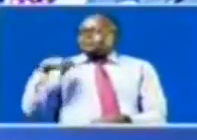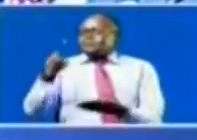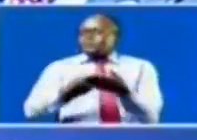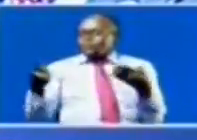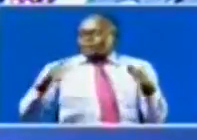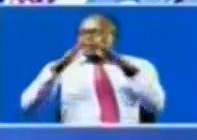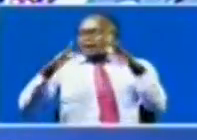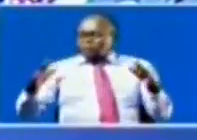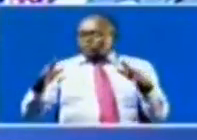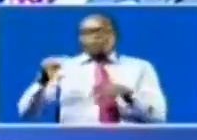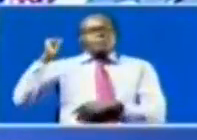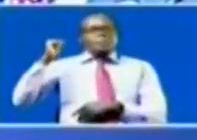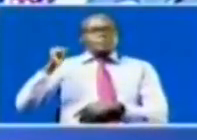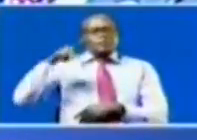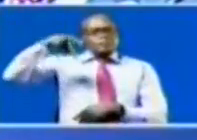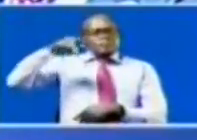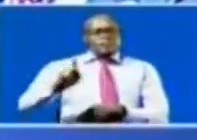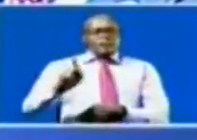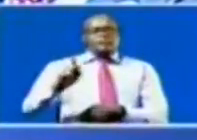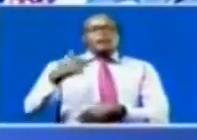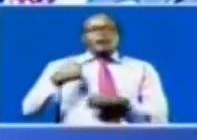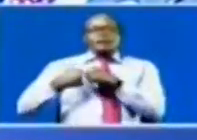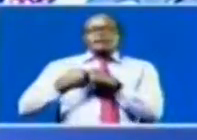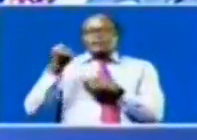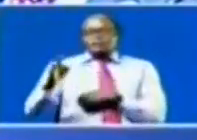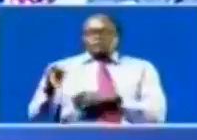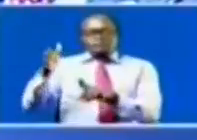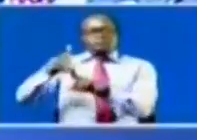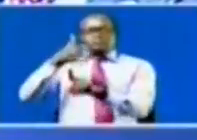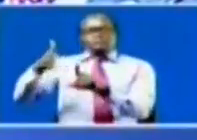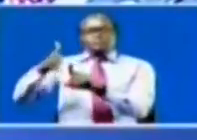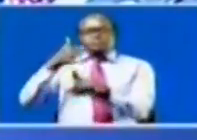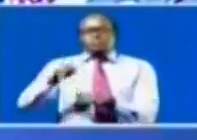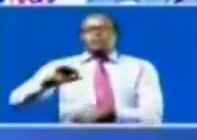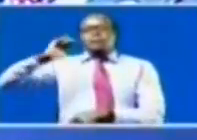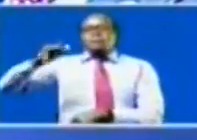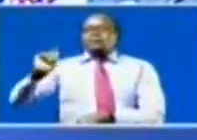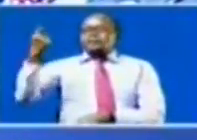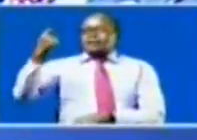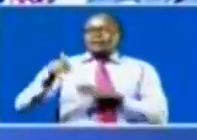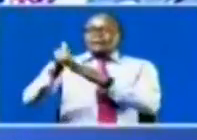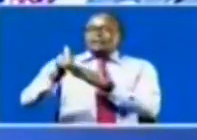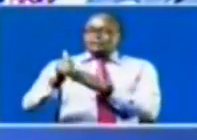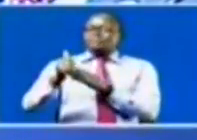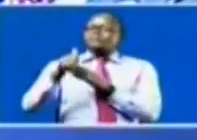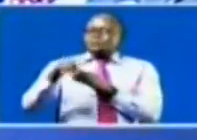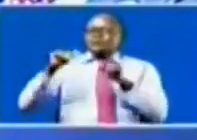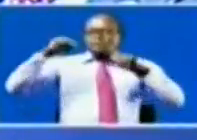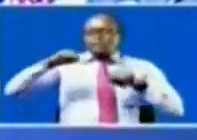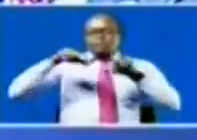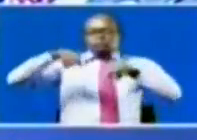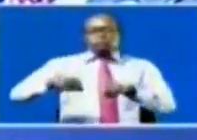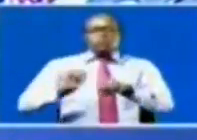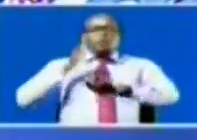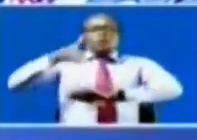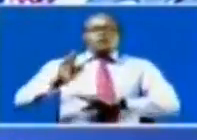House of Cards, Peter Kenneth still faces the challenge of convincing the Mount Kenya leadership why he is fit to succeed